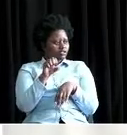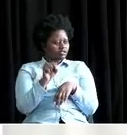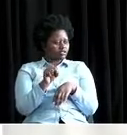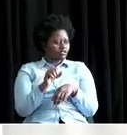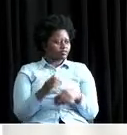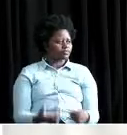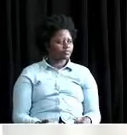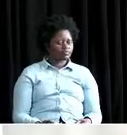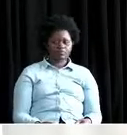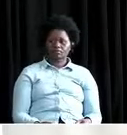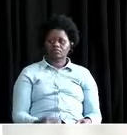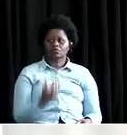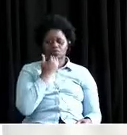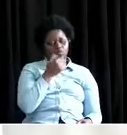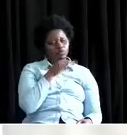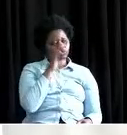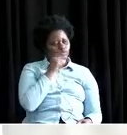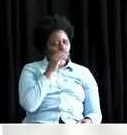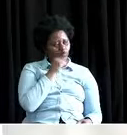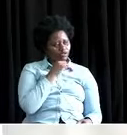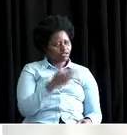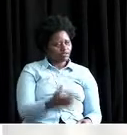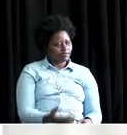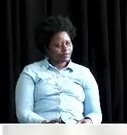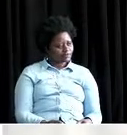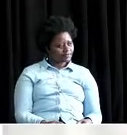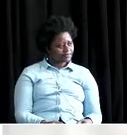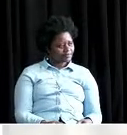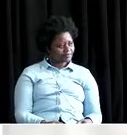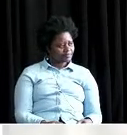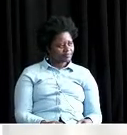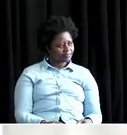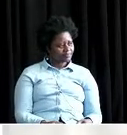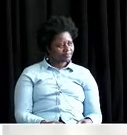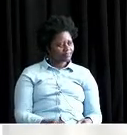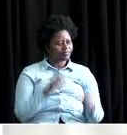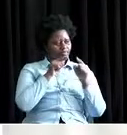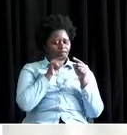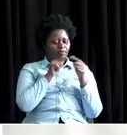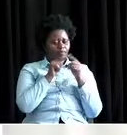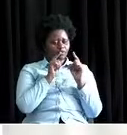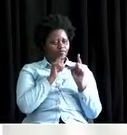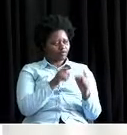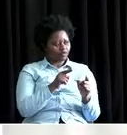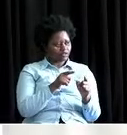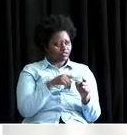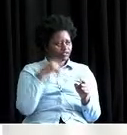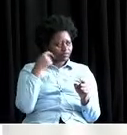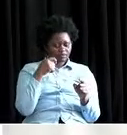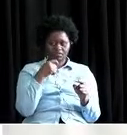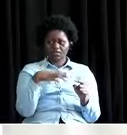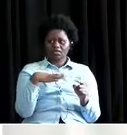say that. Who's that? That's a fact. Who's that? On a point of order, Speaker.